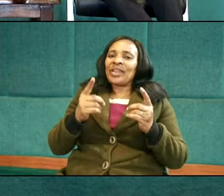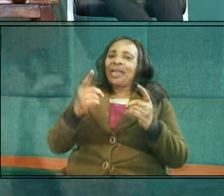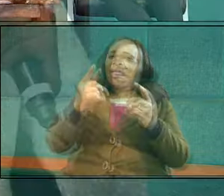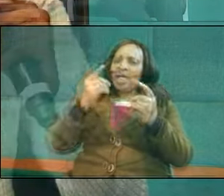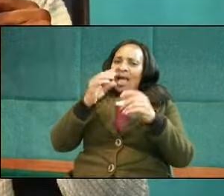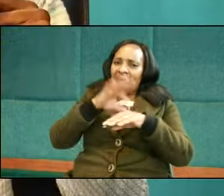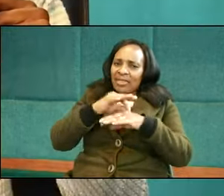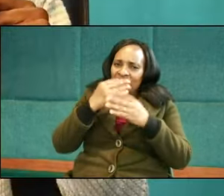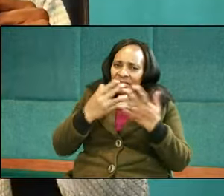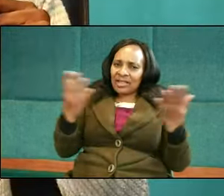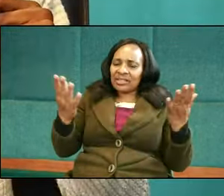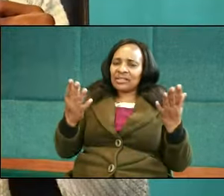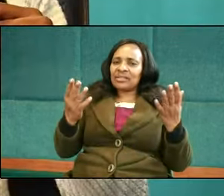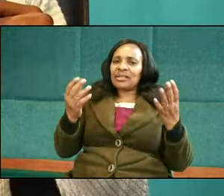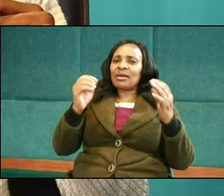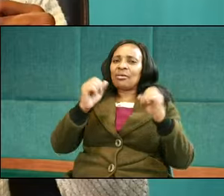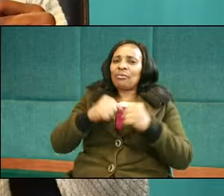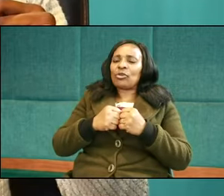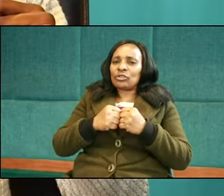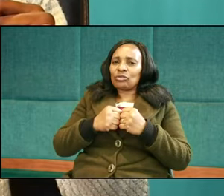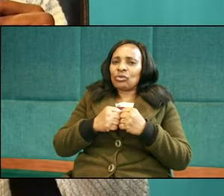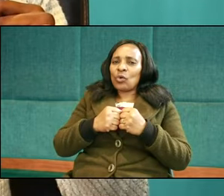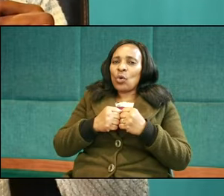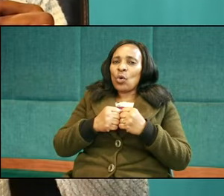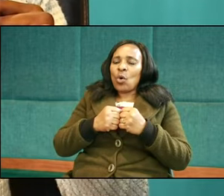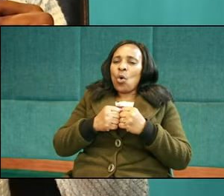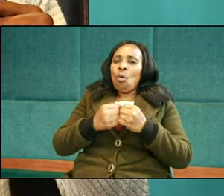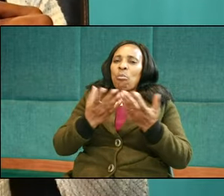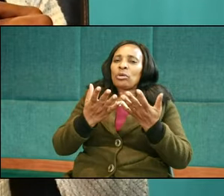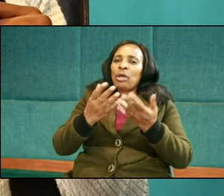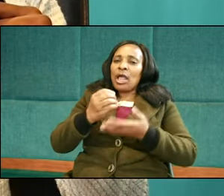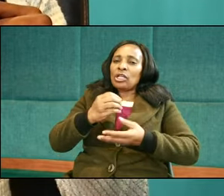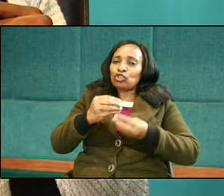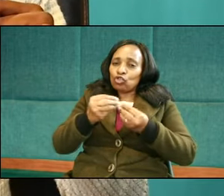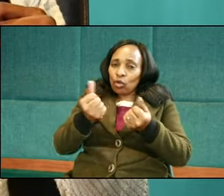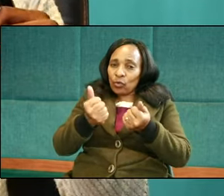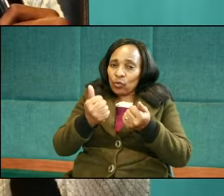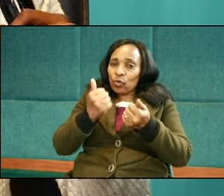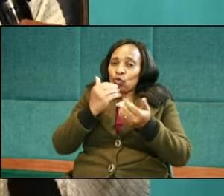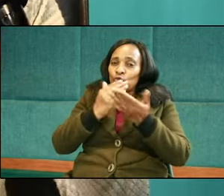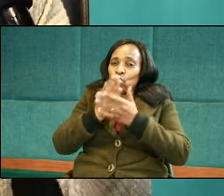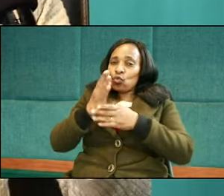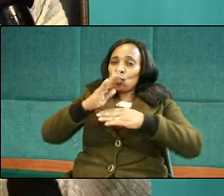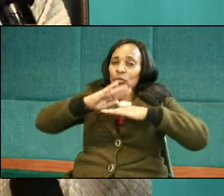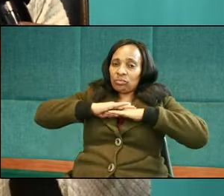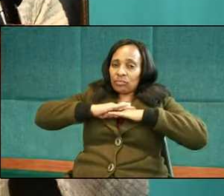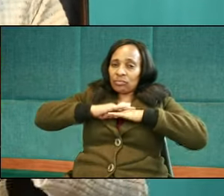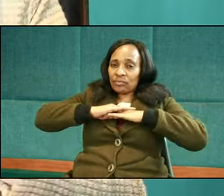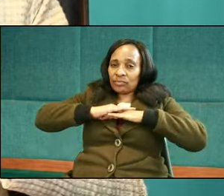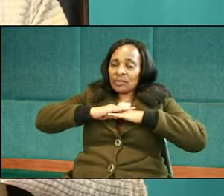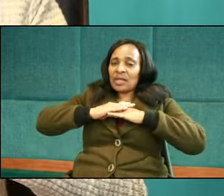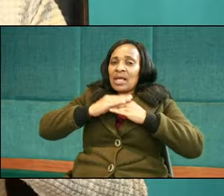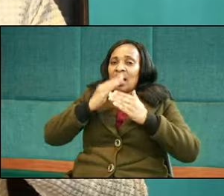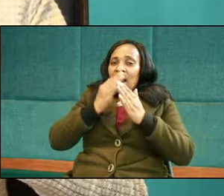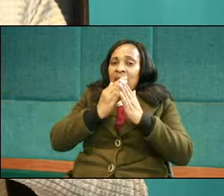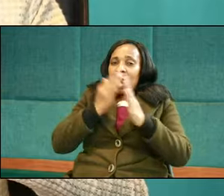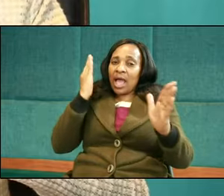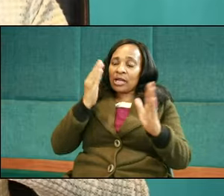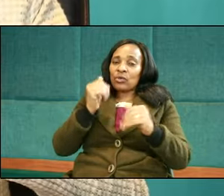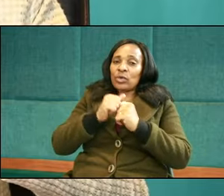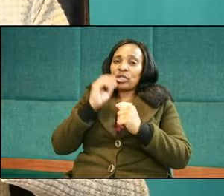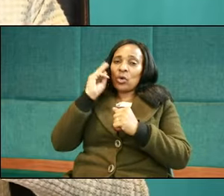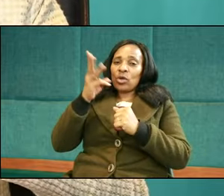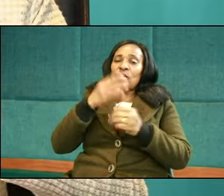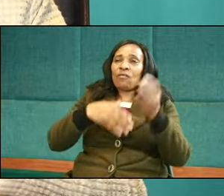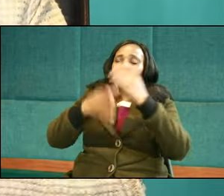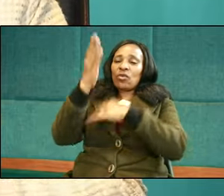materialism is cured by content and willingness to align with the will of God. Amen. So I think that's